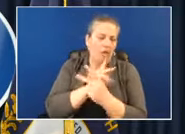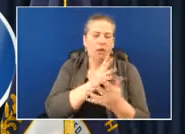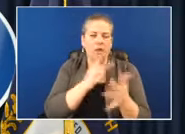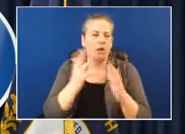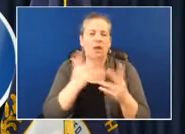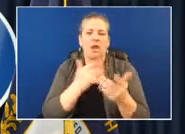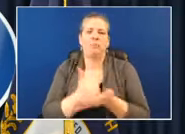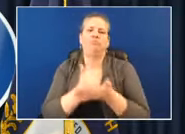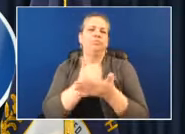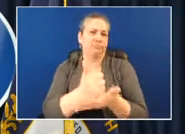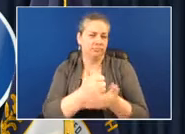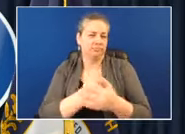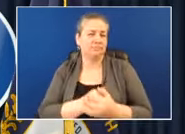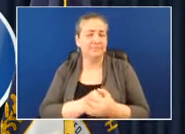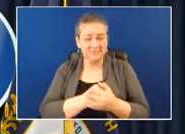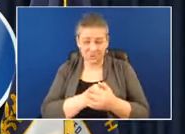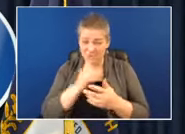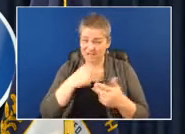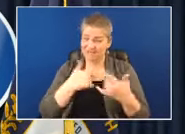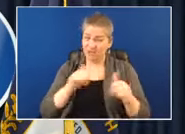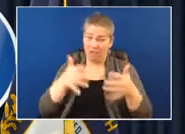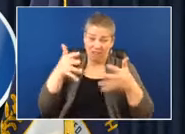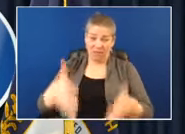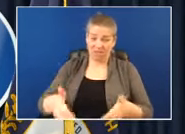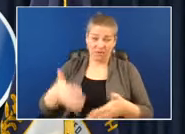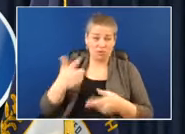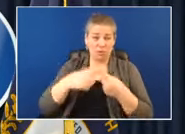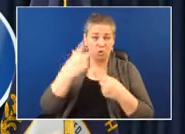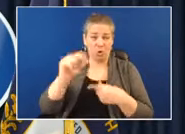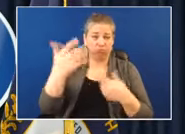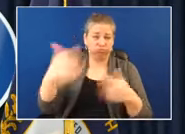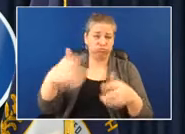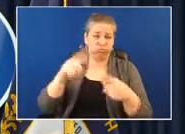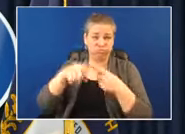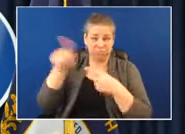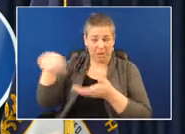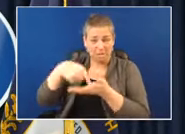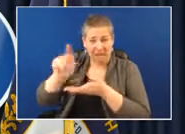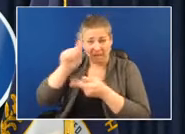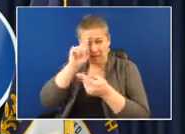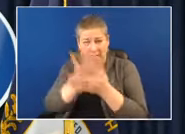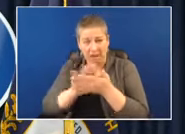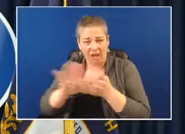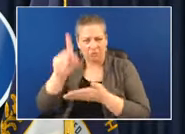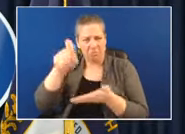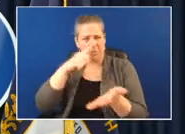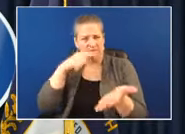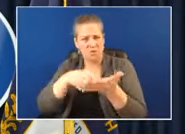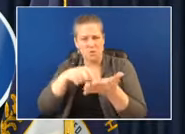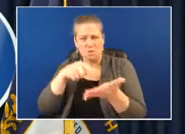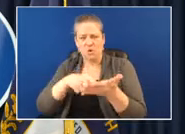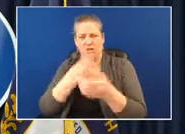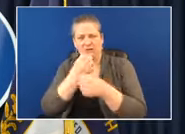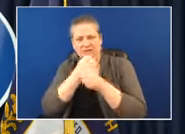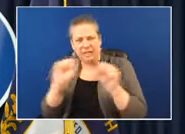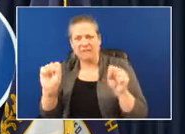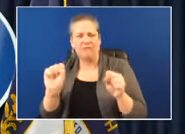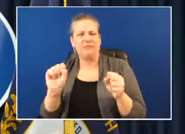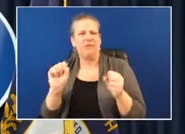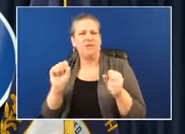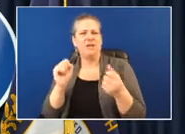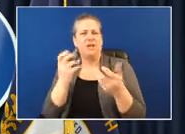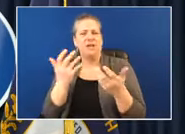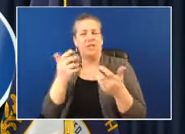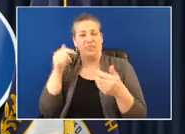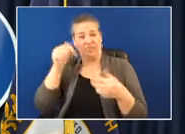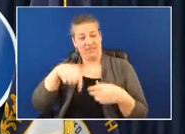to make paying for college as safe, affordable, and transparent as possible, this